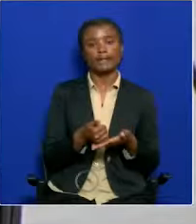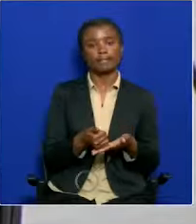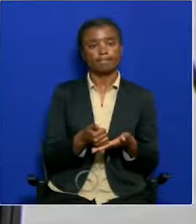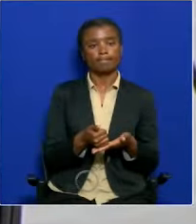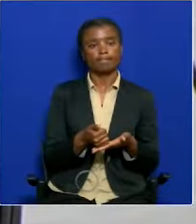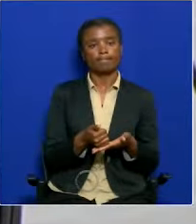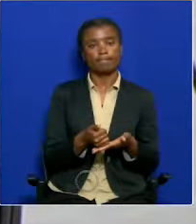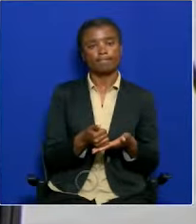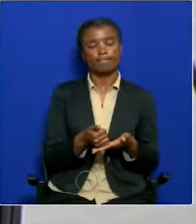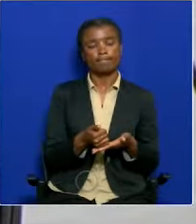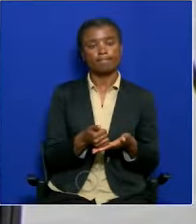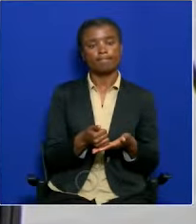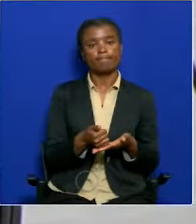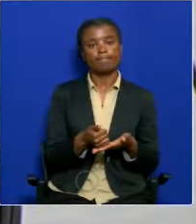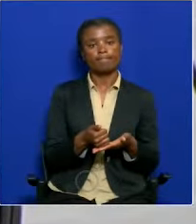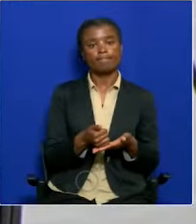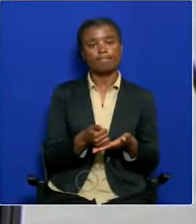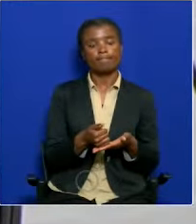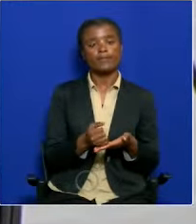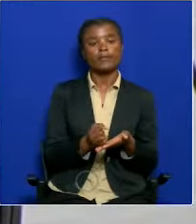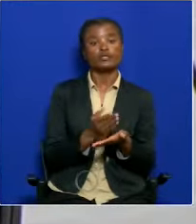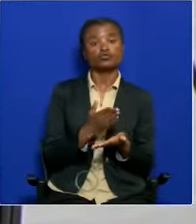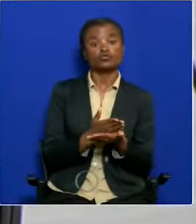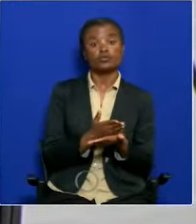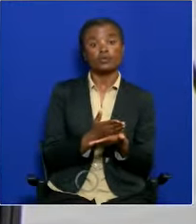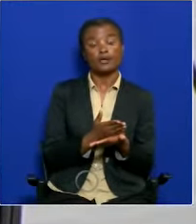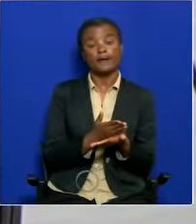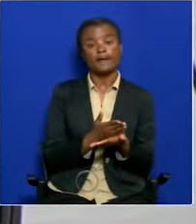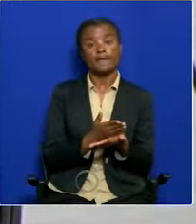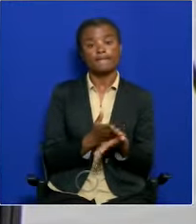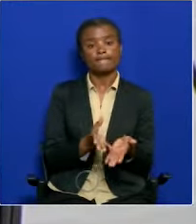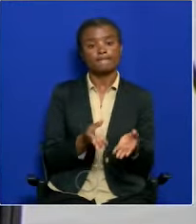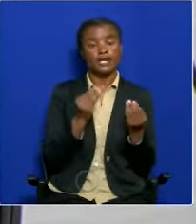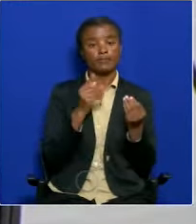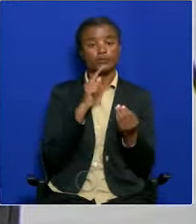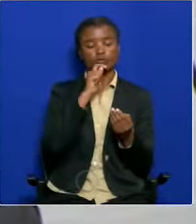in establishing the truth regarding the